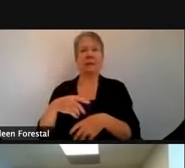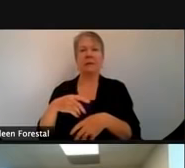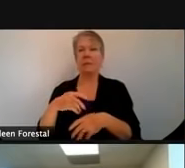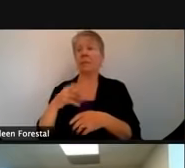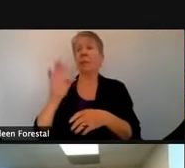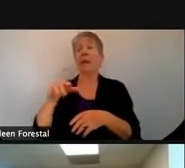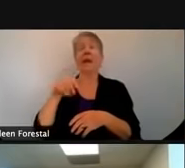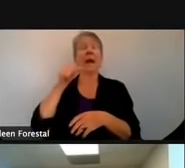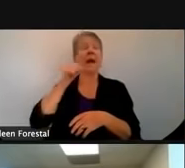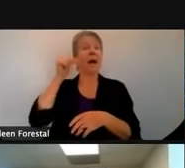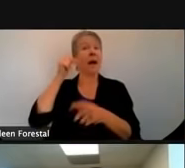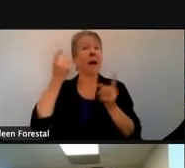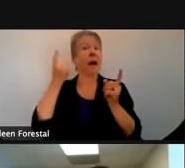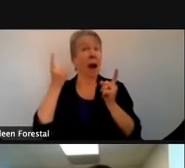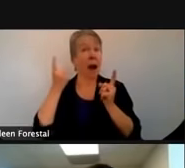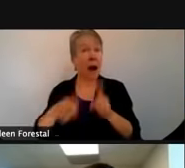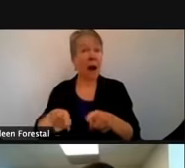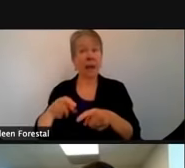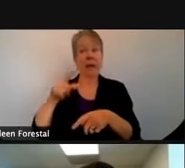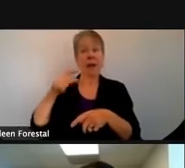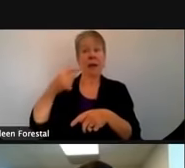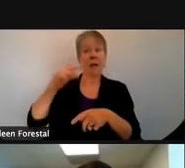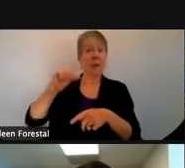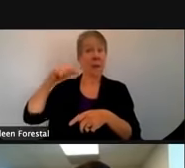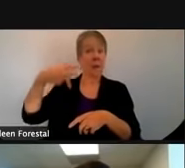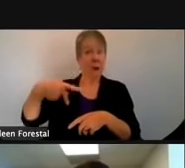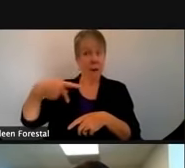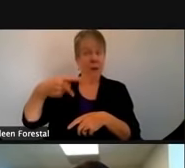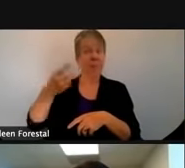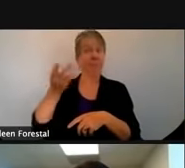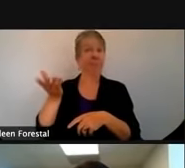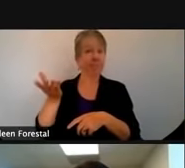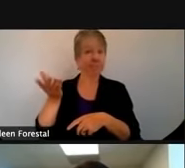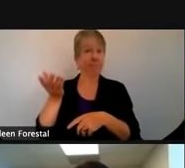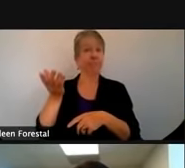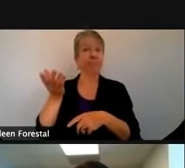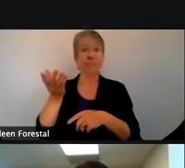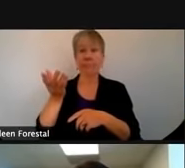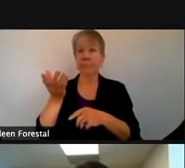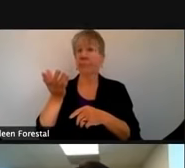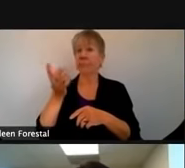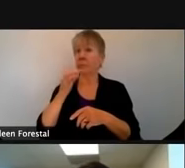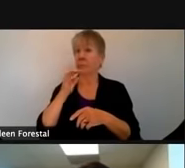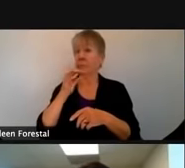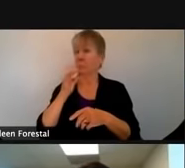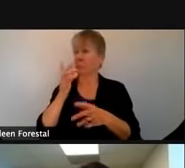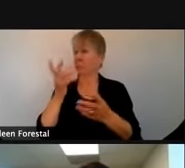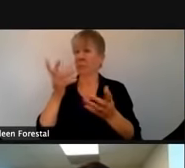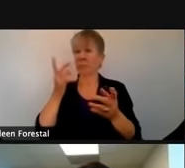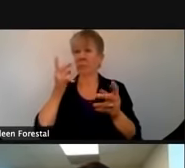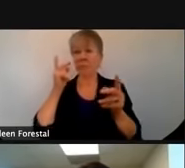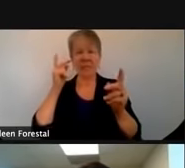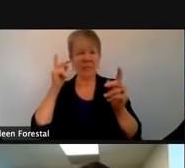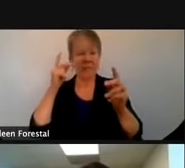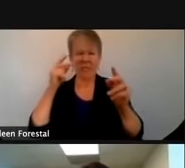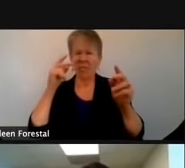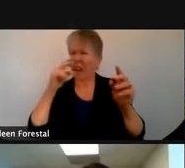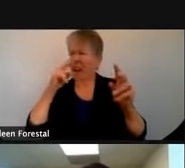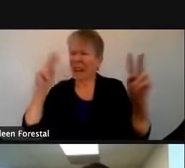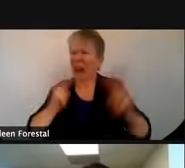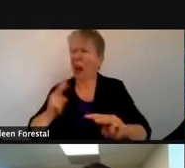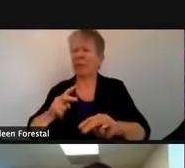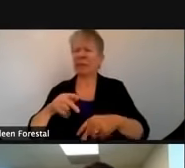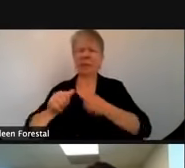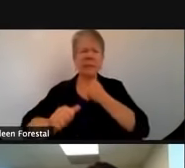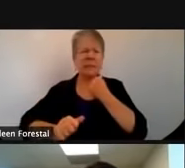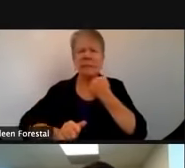that situation on the Parkway yesterday was incredibly irresponsible and dangerous. I was glad to see that the